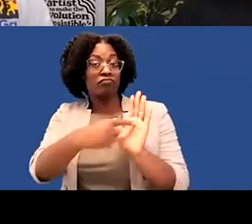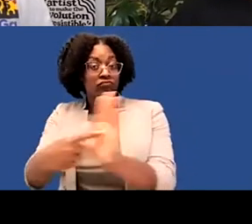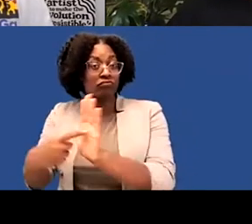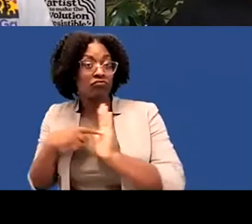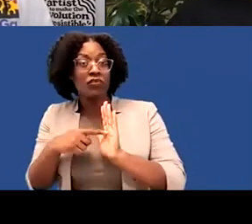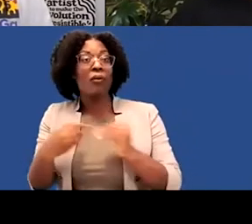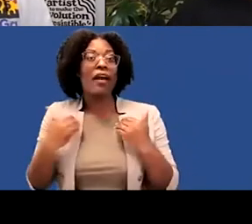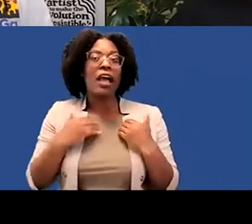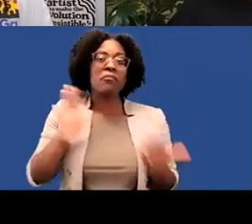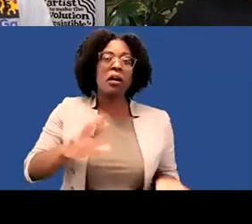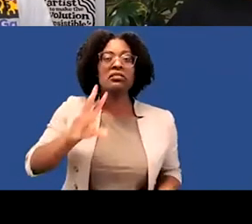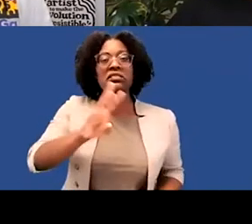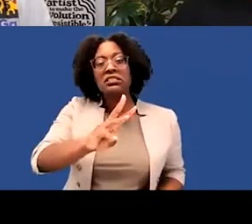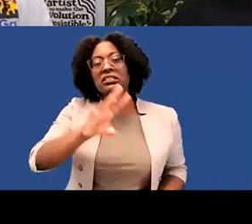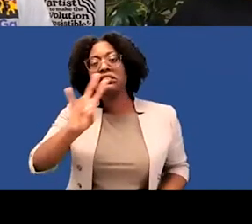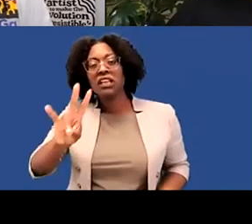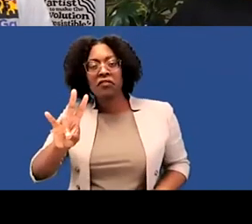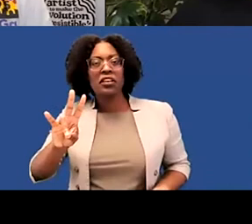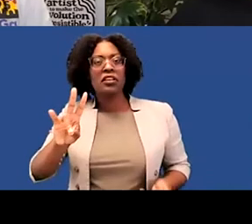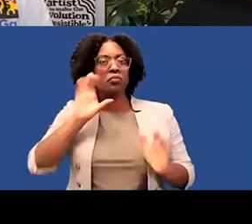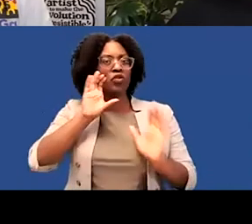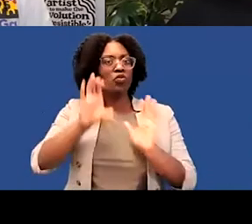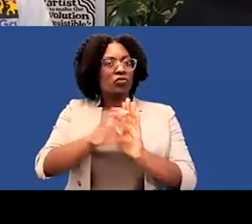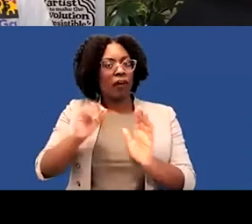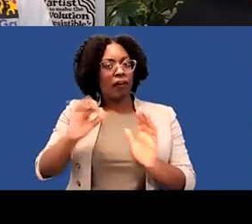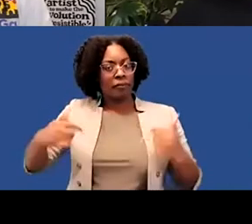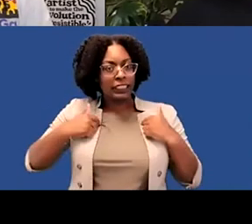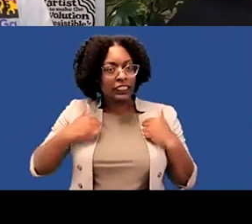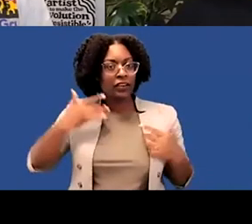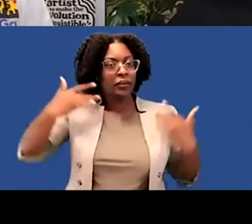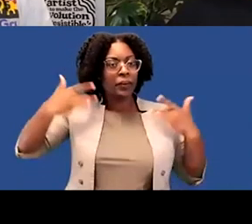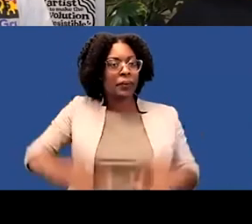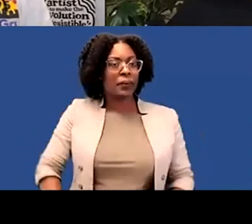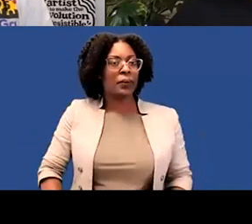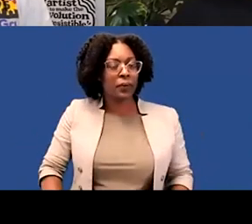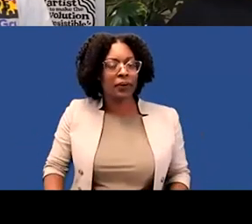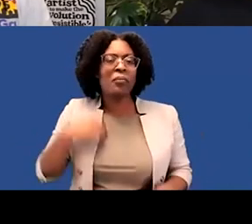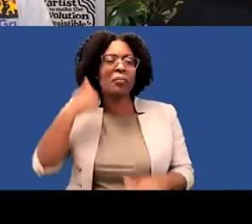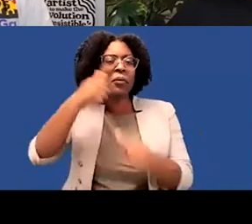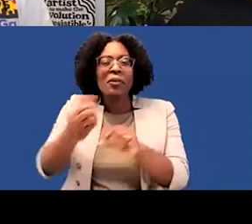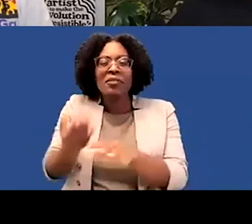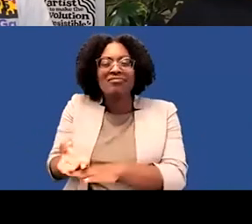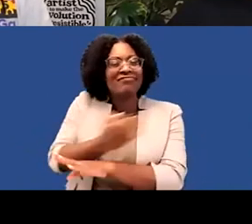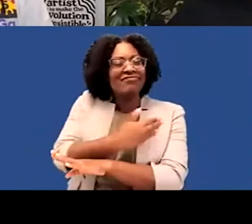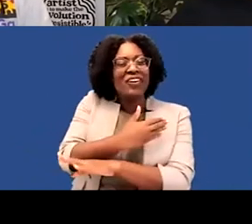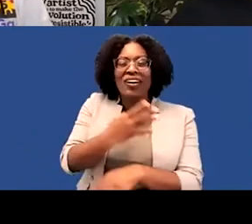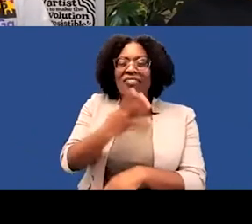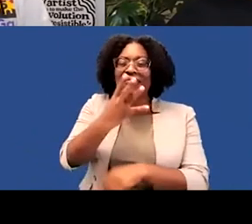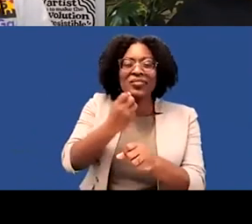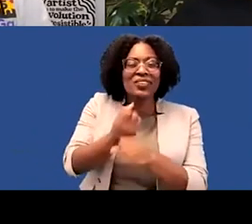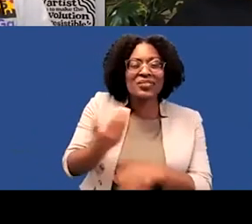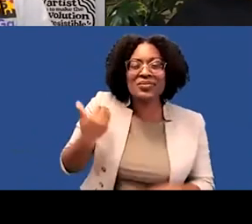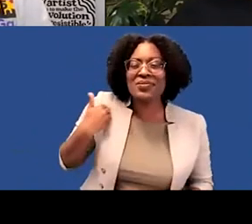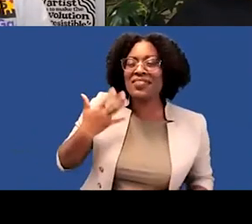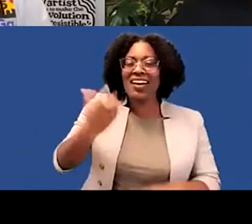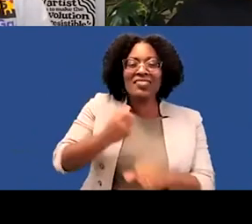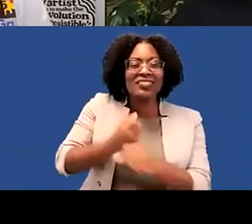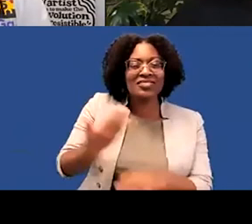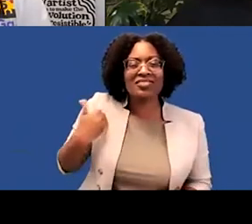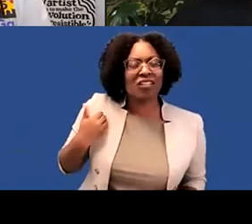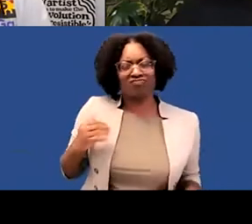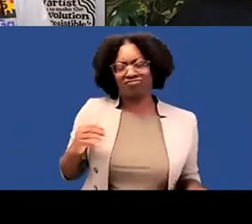in there. And there are ways that I would have never shown myself or my body before. And now it feels like, yeah, that